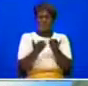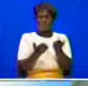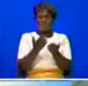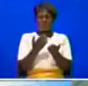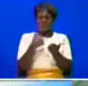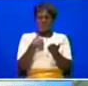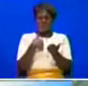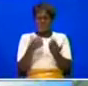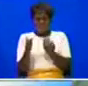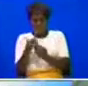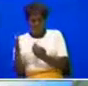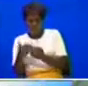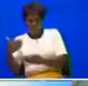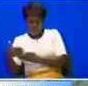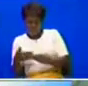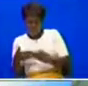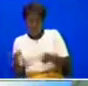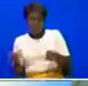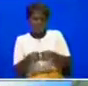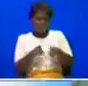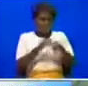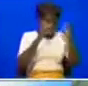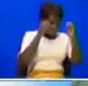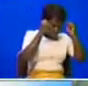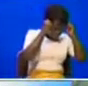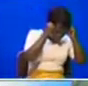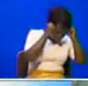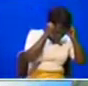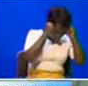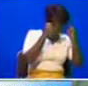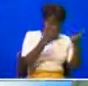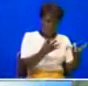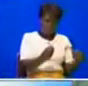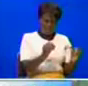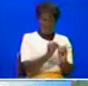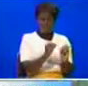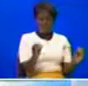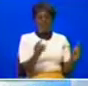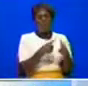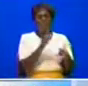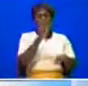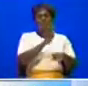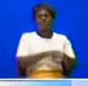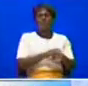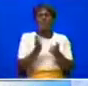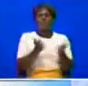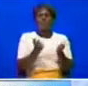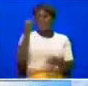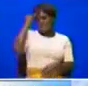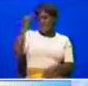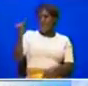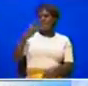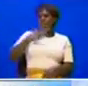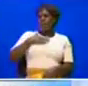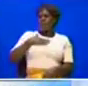had to attend to the baby, I had to attend to the class. It was not easy, but it was worthy. My business idea,